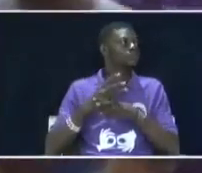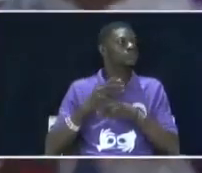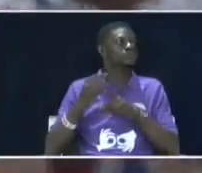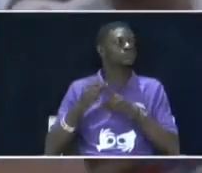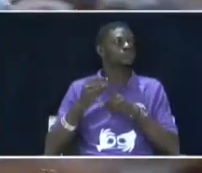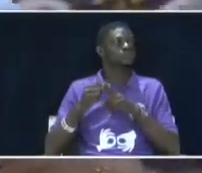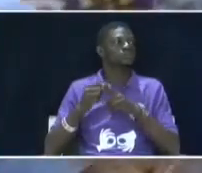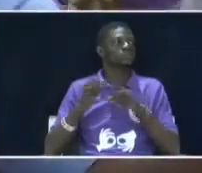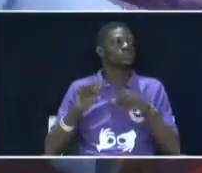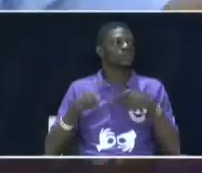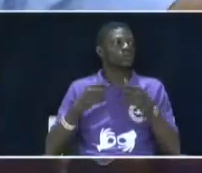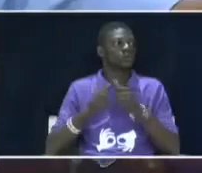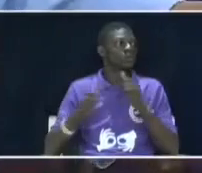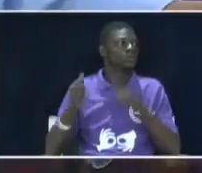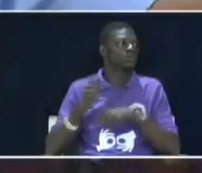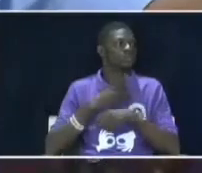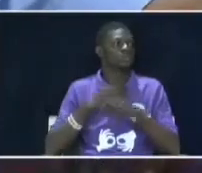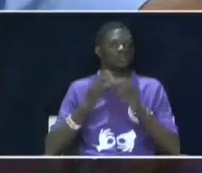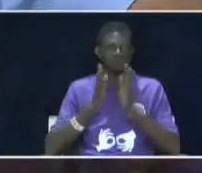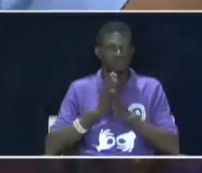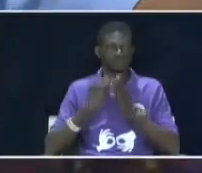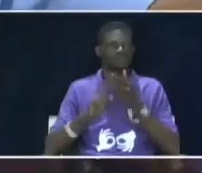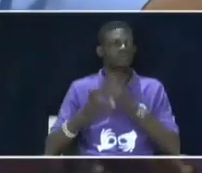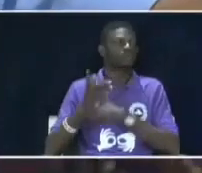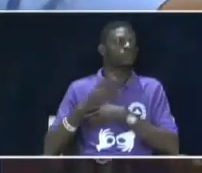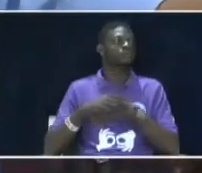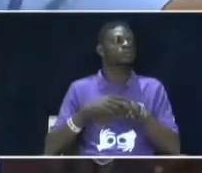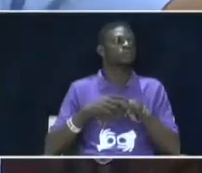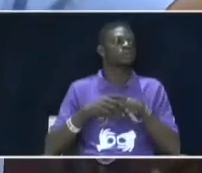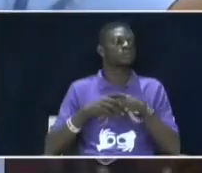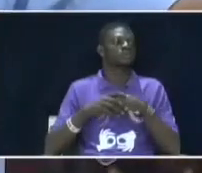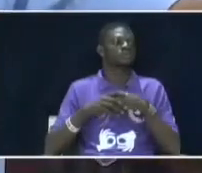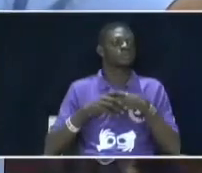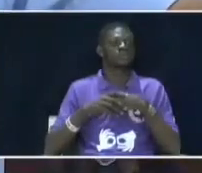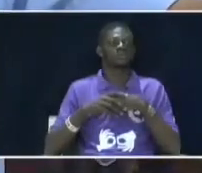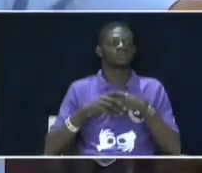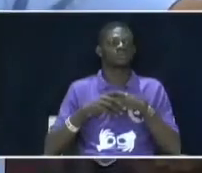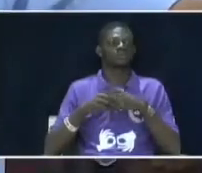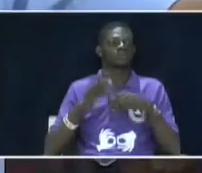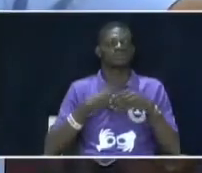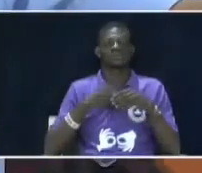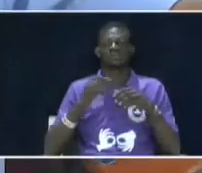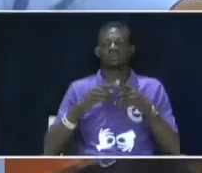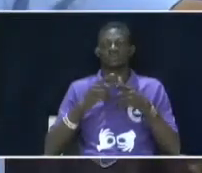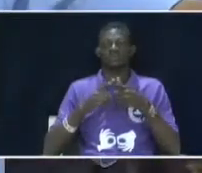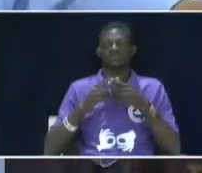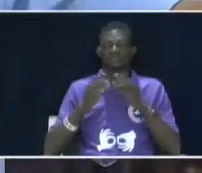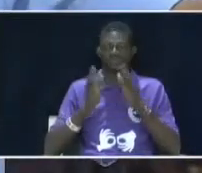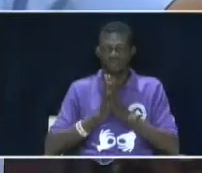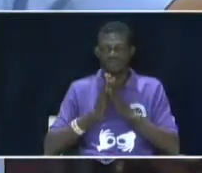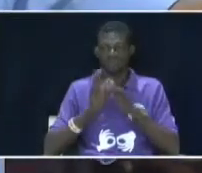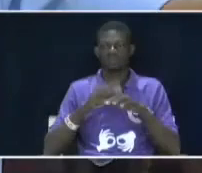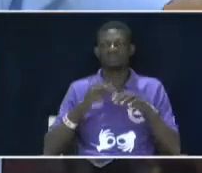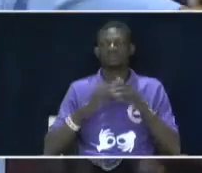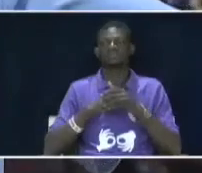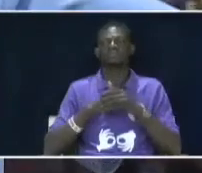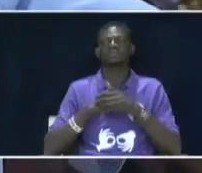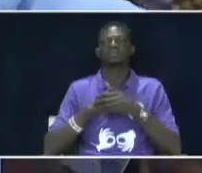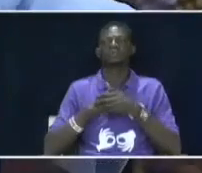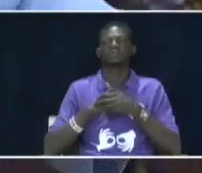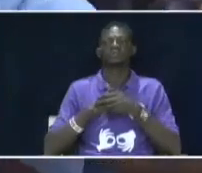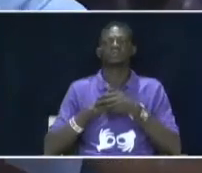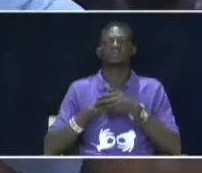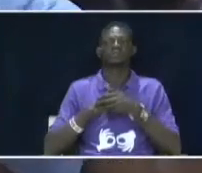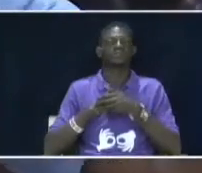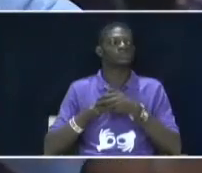Go ahead, cry unto God that they move. Move that barrier. Move that